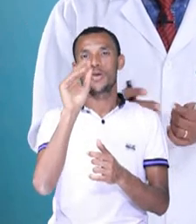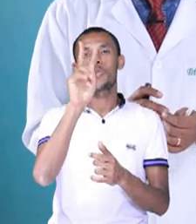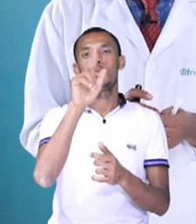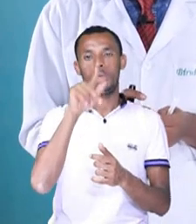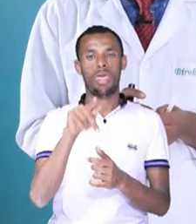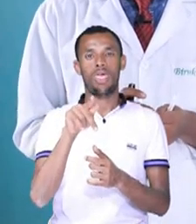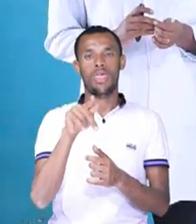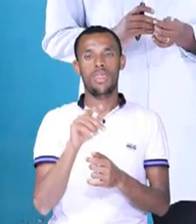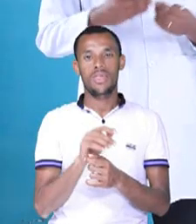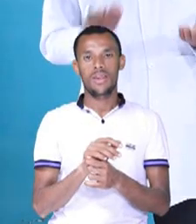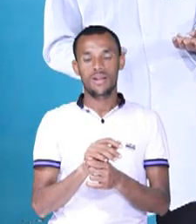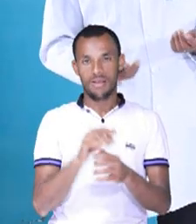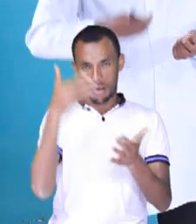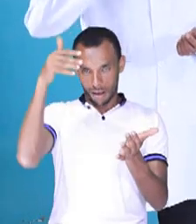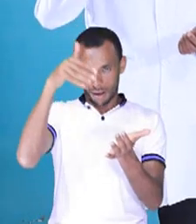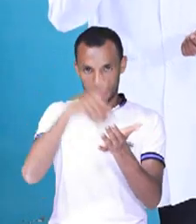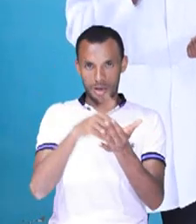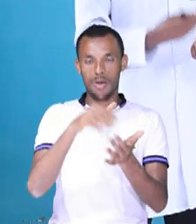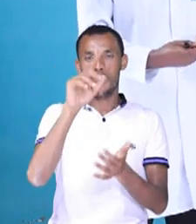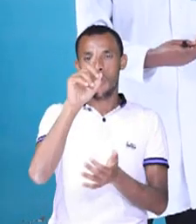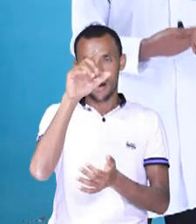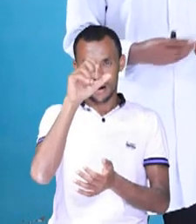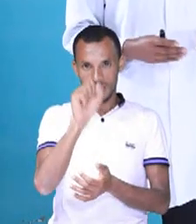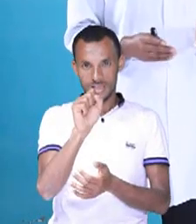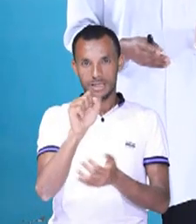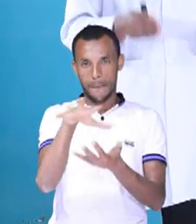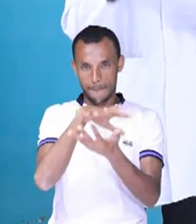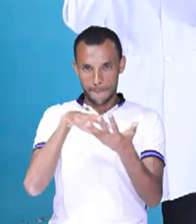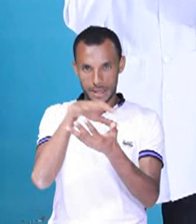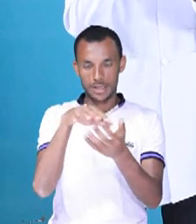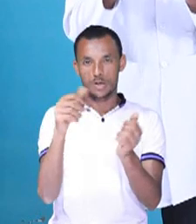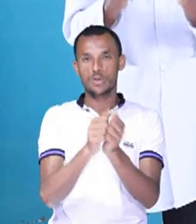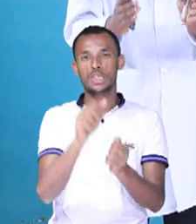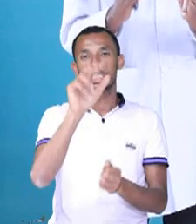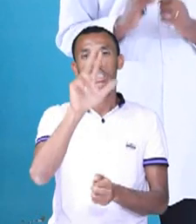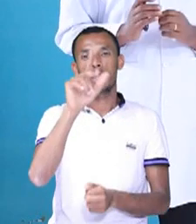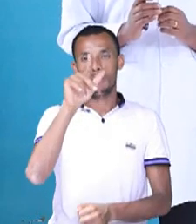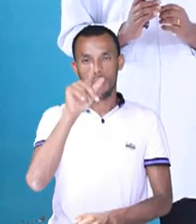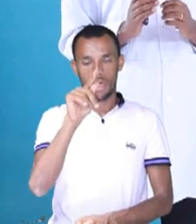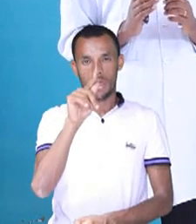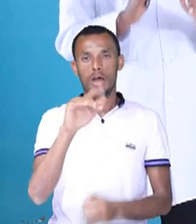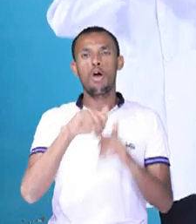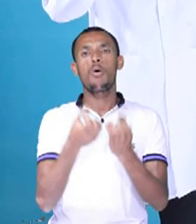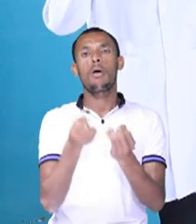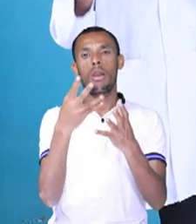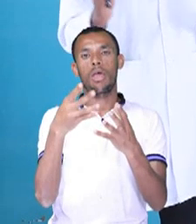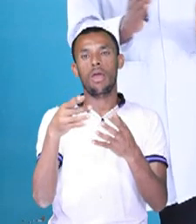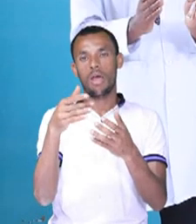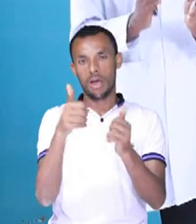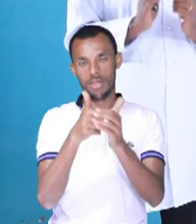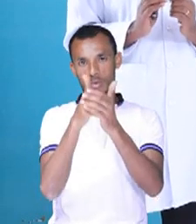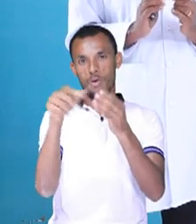2p. Again, 1s mixed with 3p, how many atomic orbital?